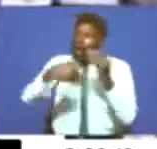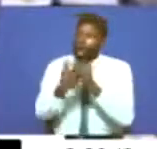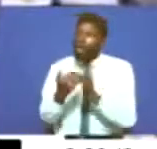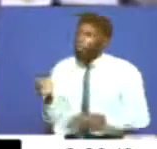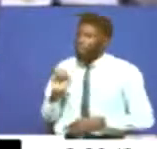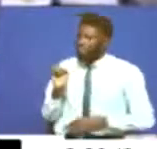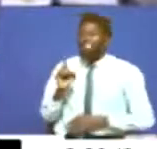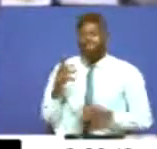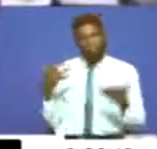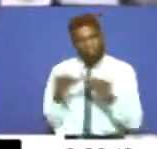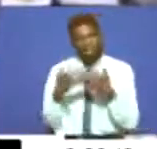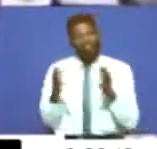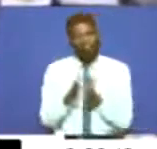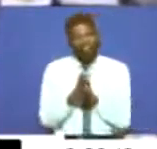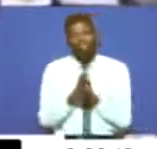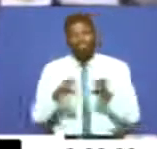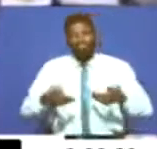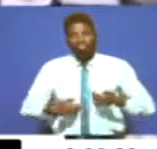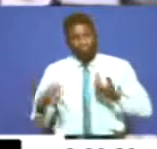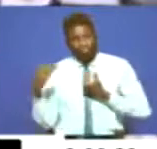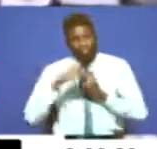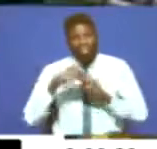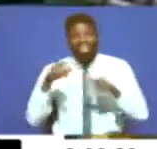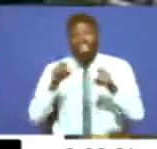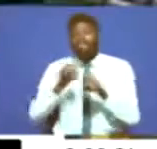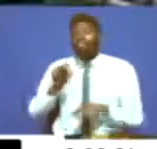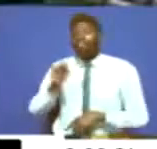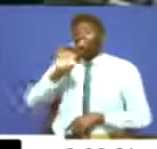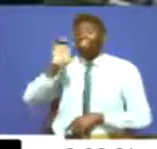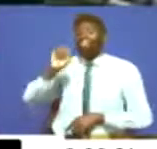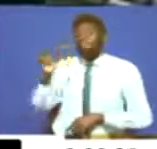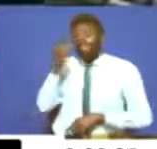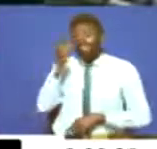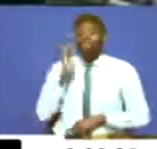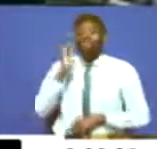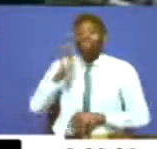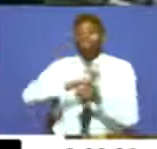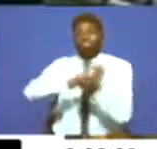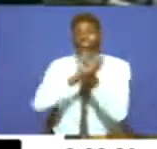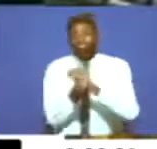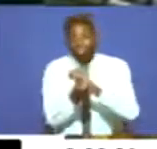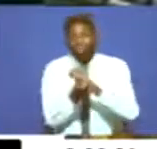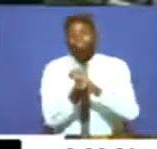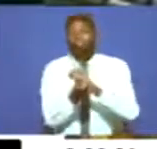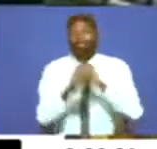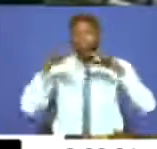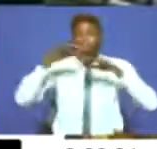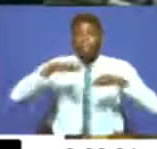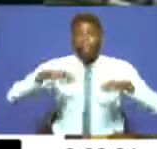Kenya, setting up a mega livestock market in Isiolo. As president,